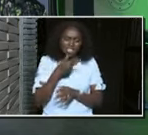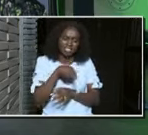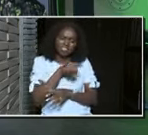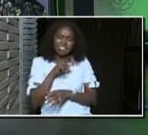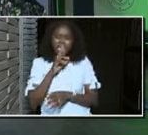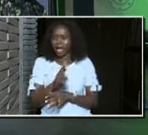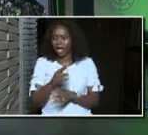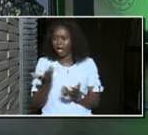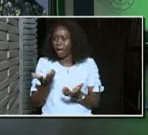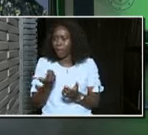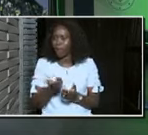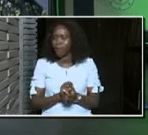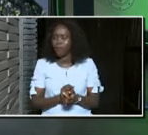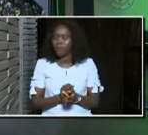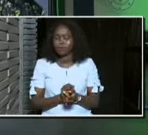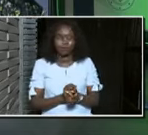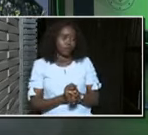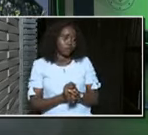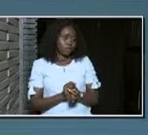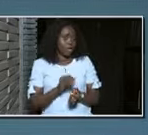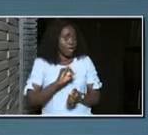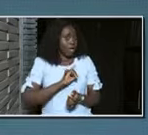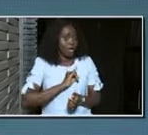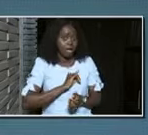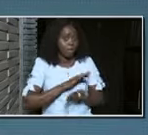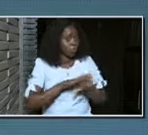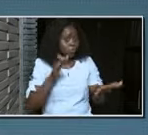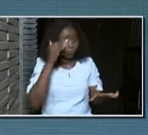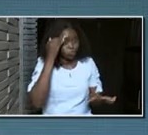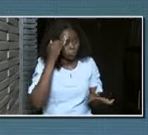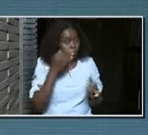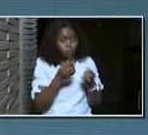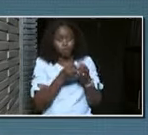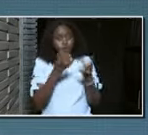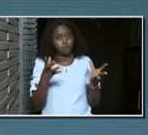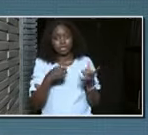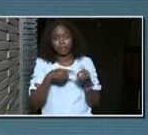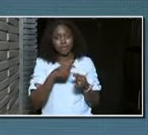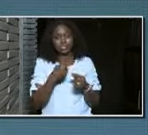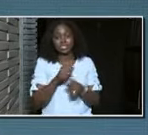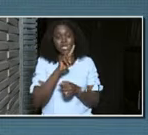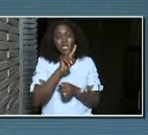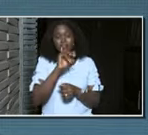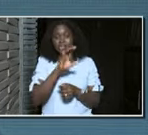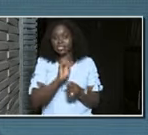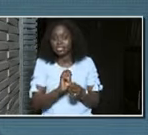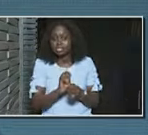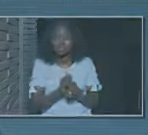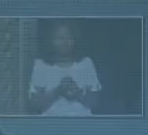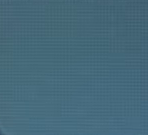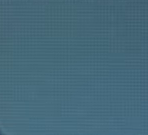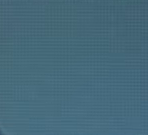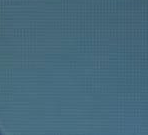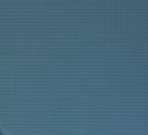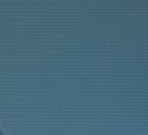are? I don't know much about the vice presidential candidate for